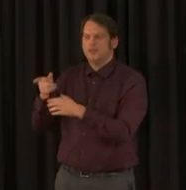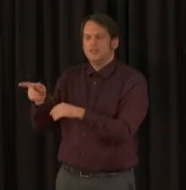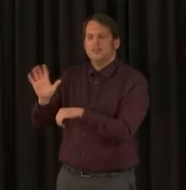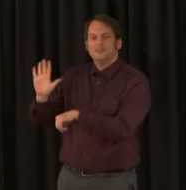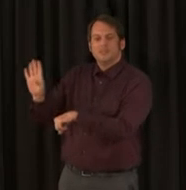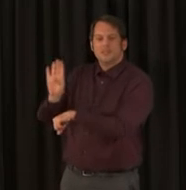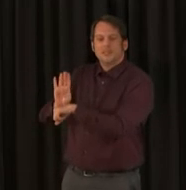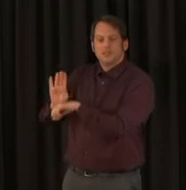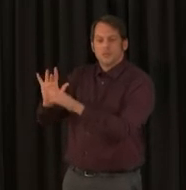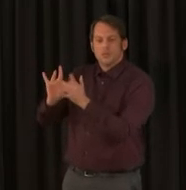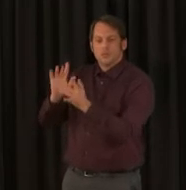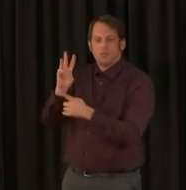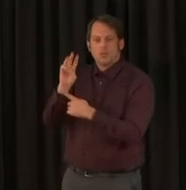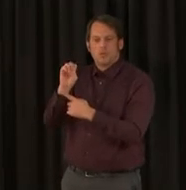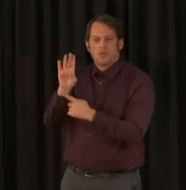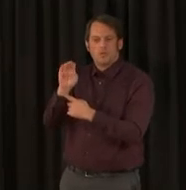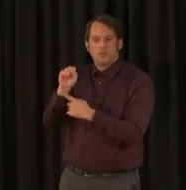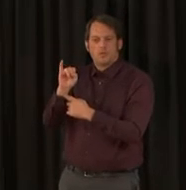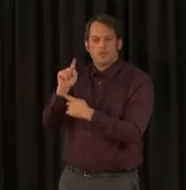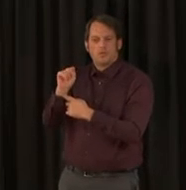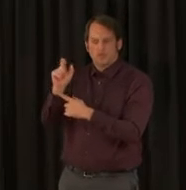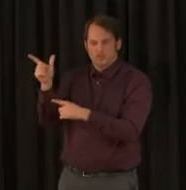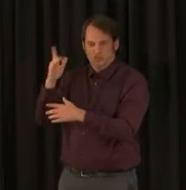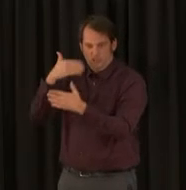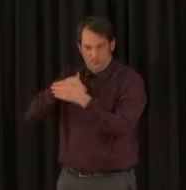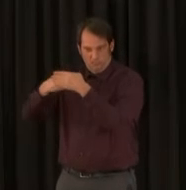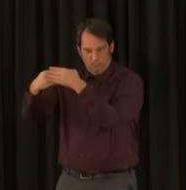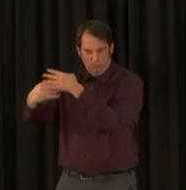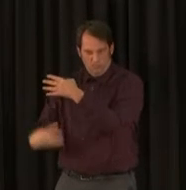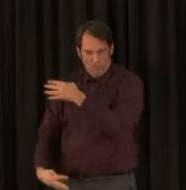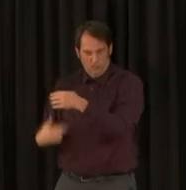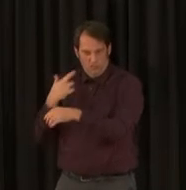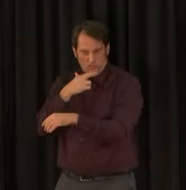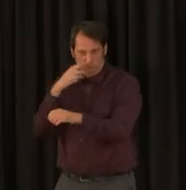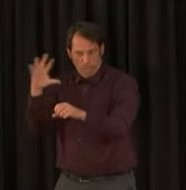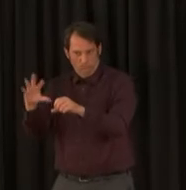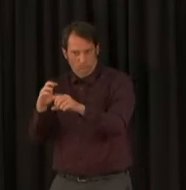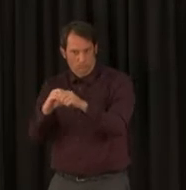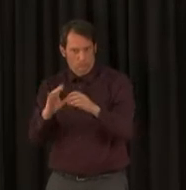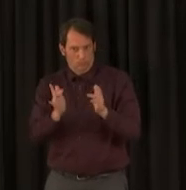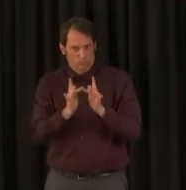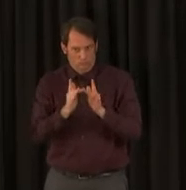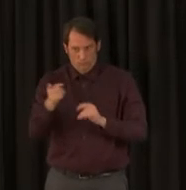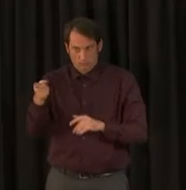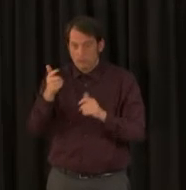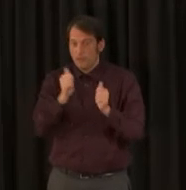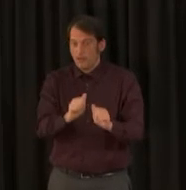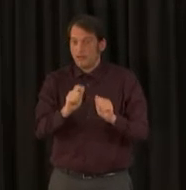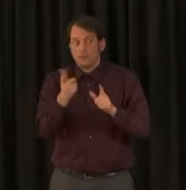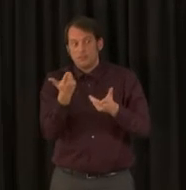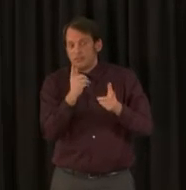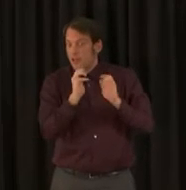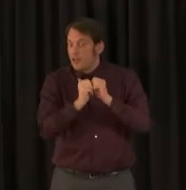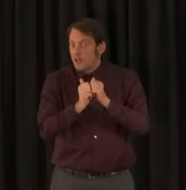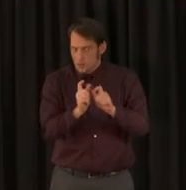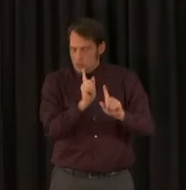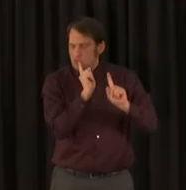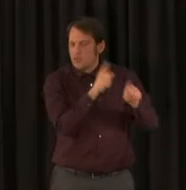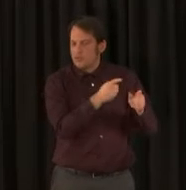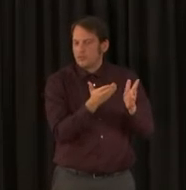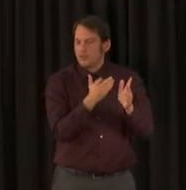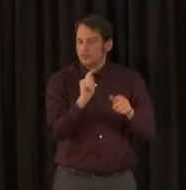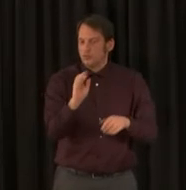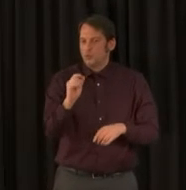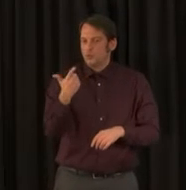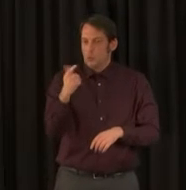are participating in Restaurant Week. There are dine out and takeout options for Restaurant Week. So we